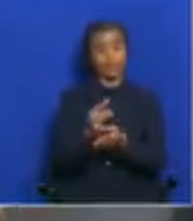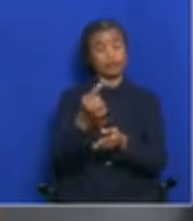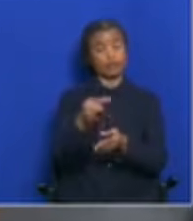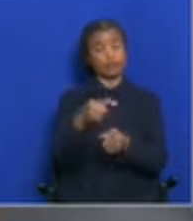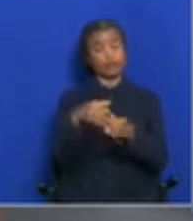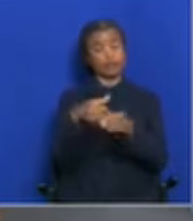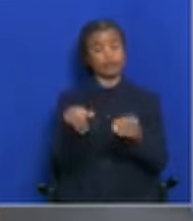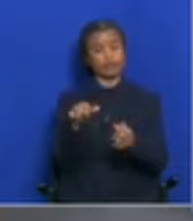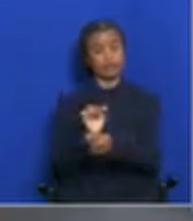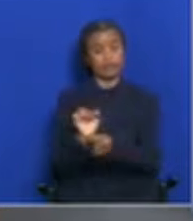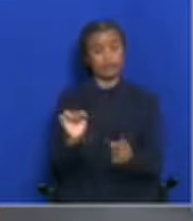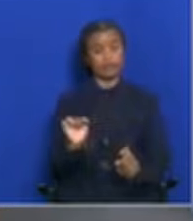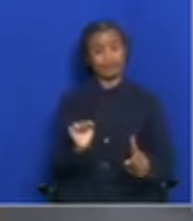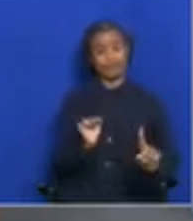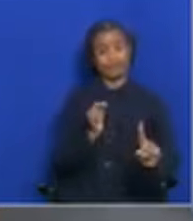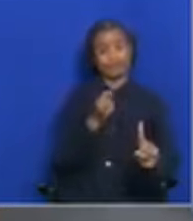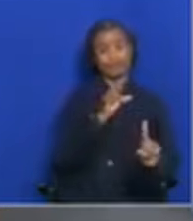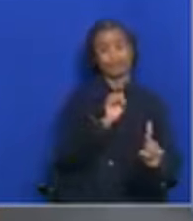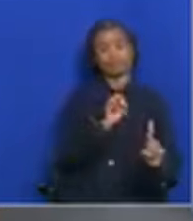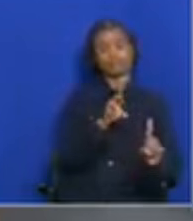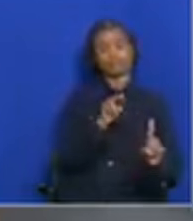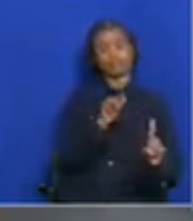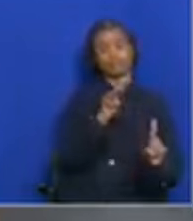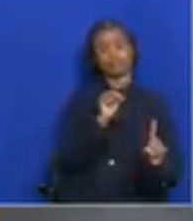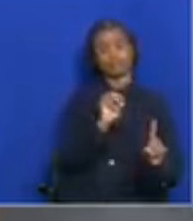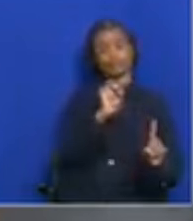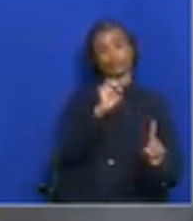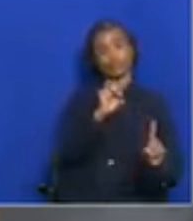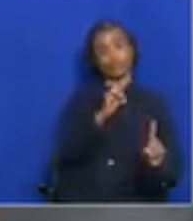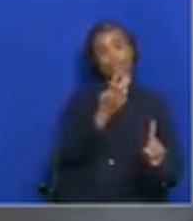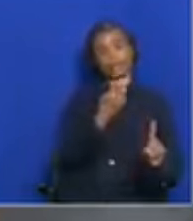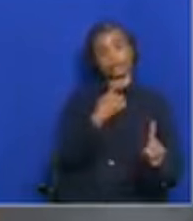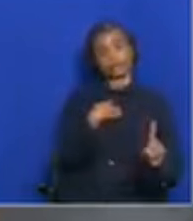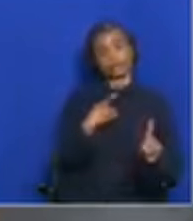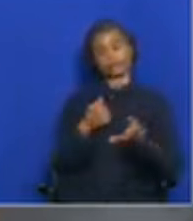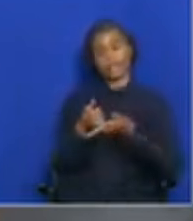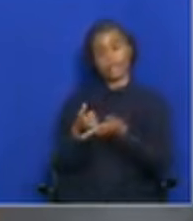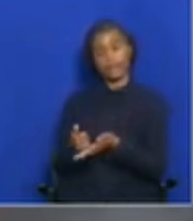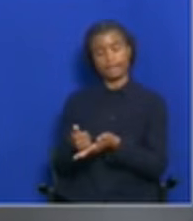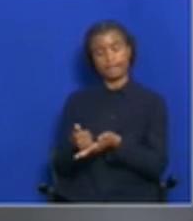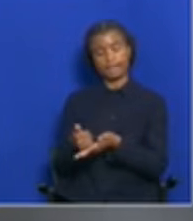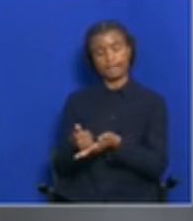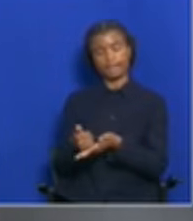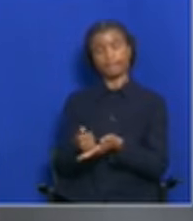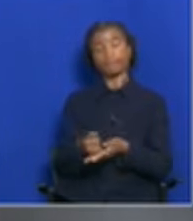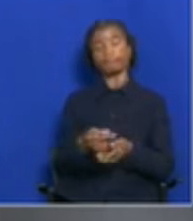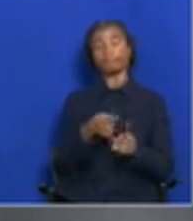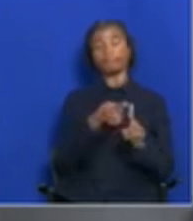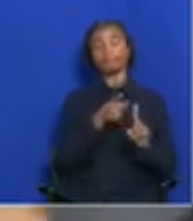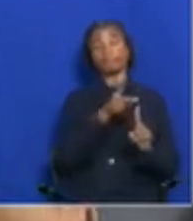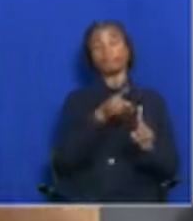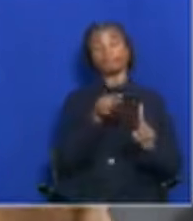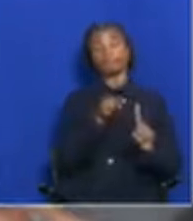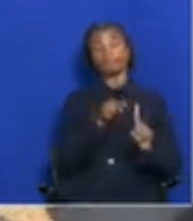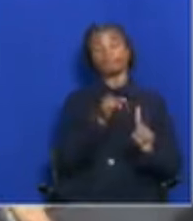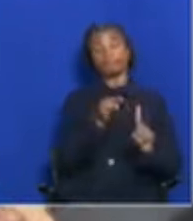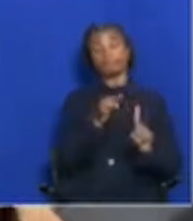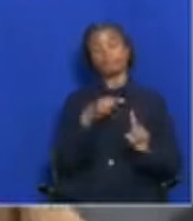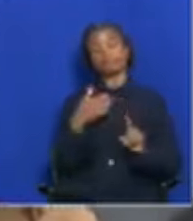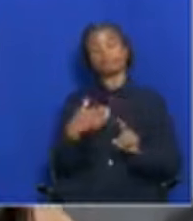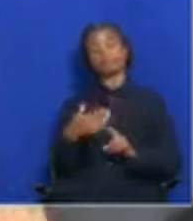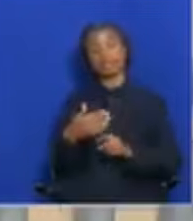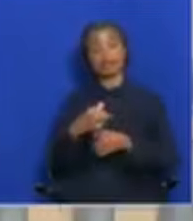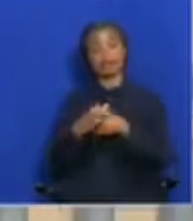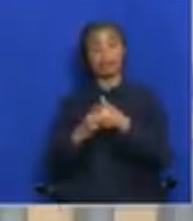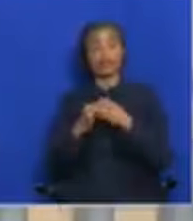Okay, and just to recap that Advocate Serunia gets involved in August. Correct, on the 8th of August. Well, yes. he was at the first